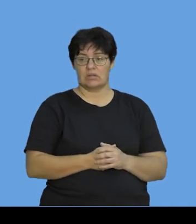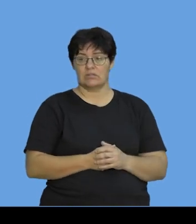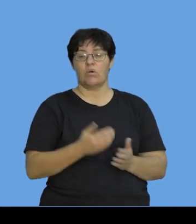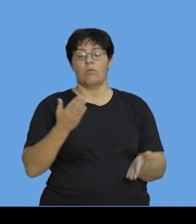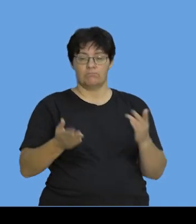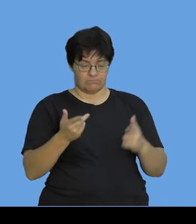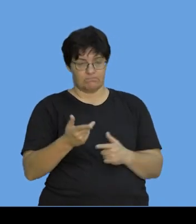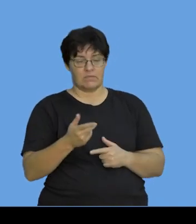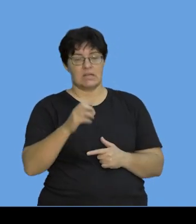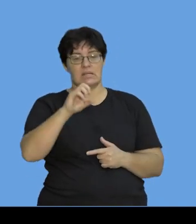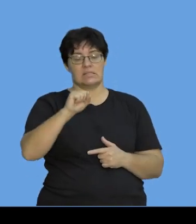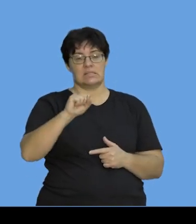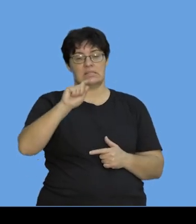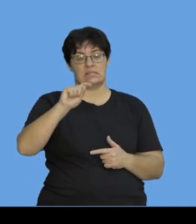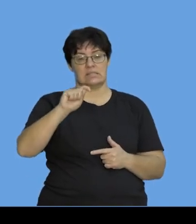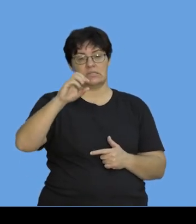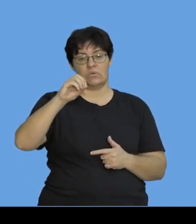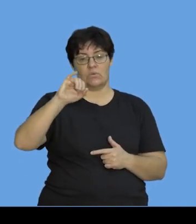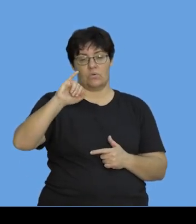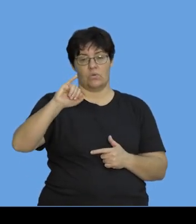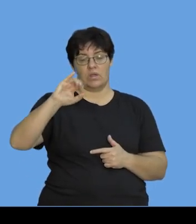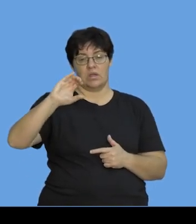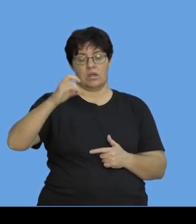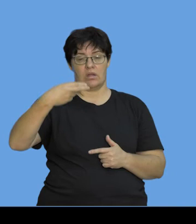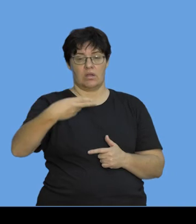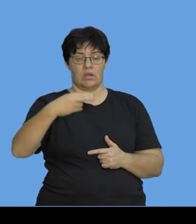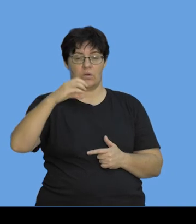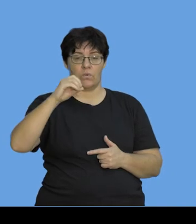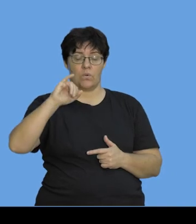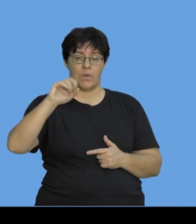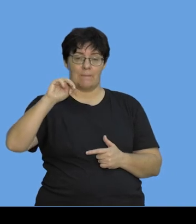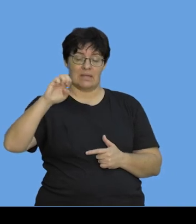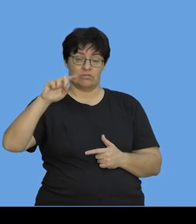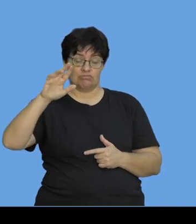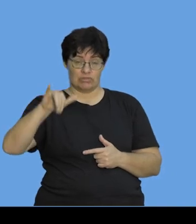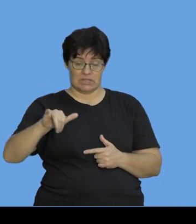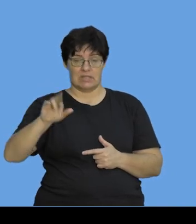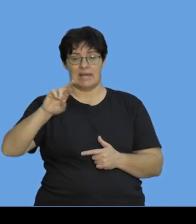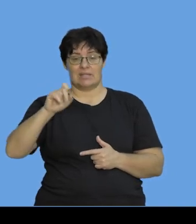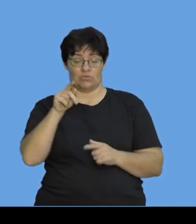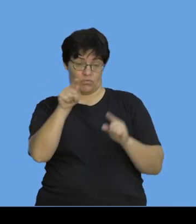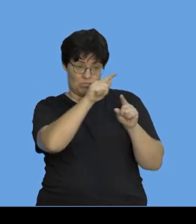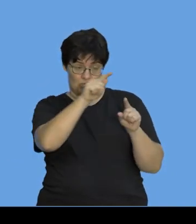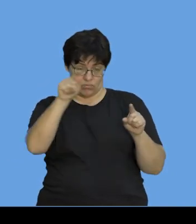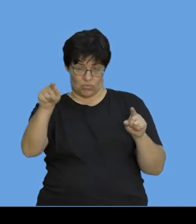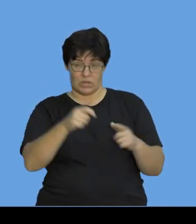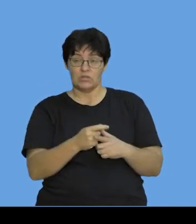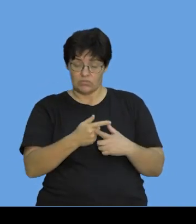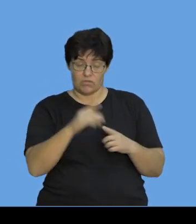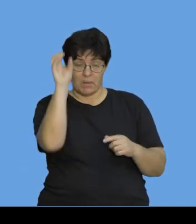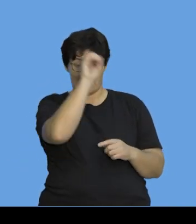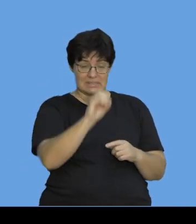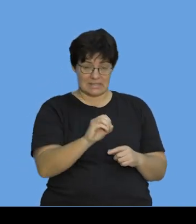in which they react with each other. So the question that follows is, for us to get the percentage yield, we need